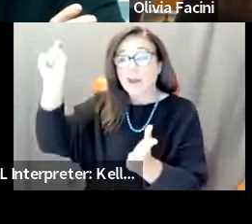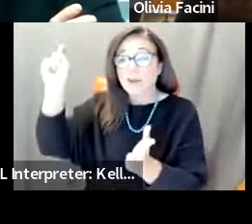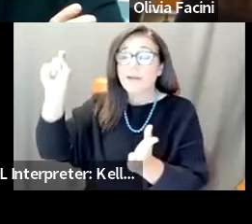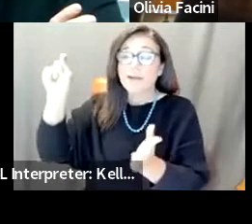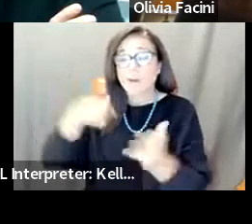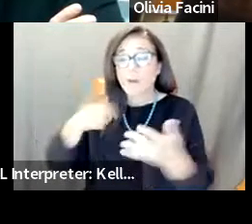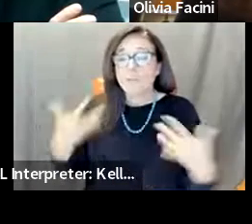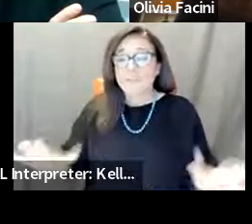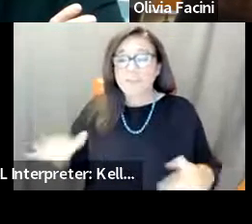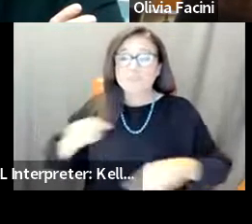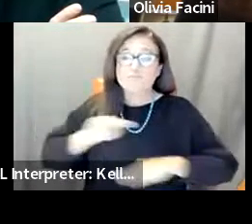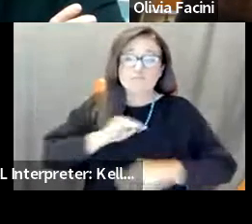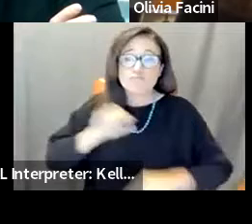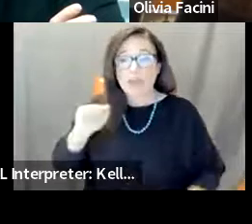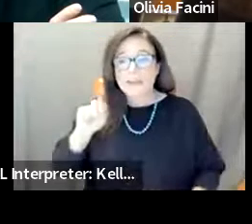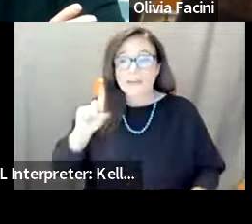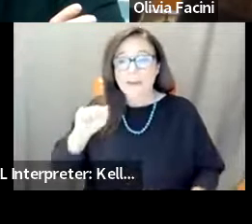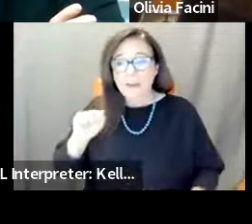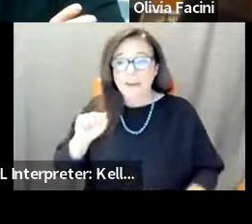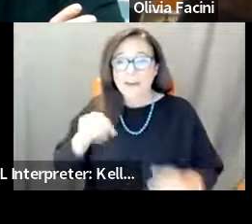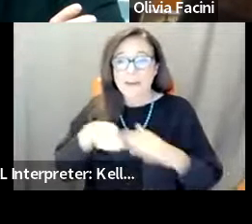it, but to also